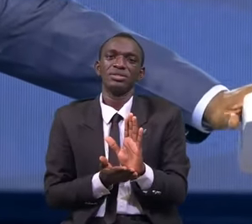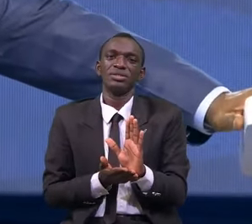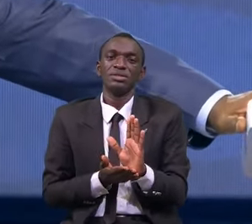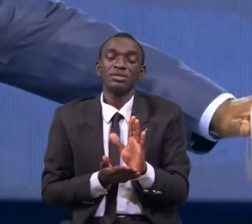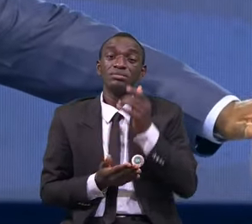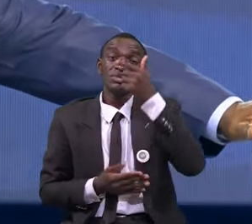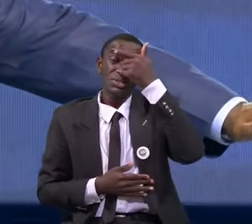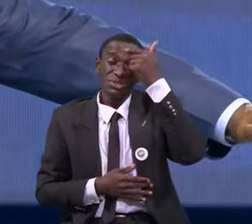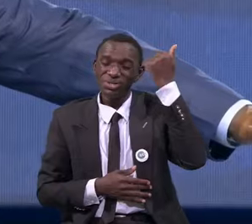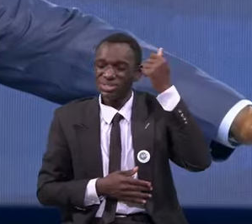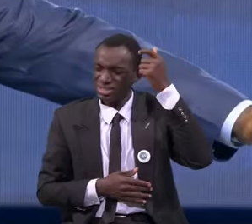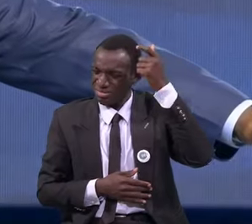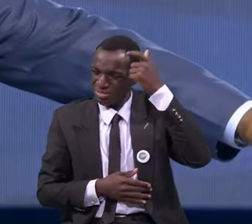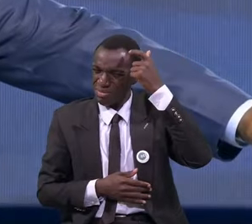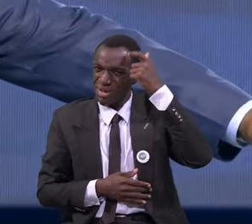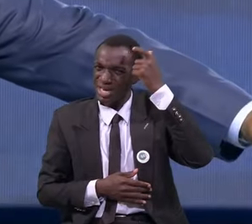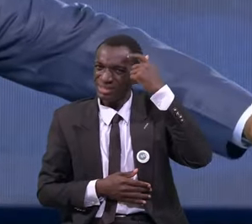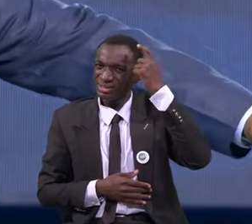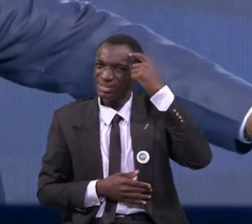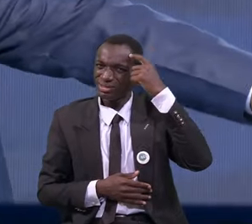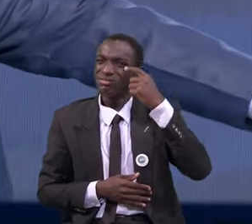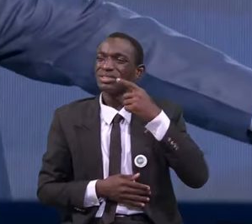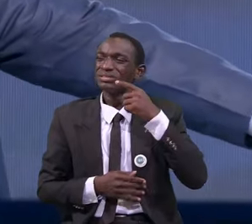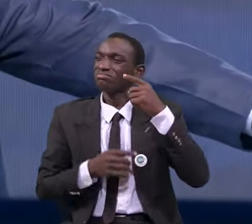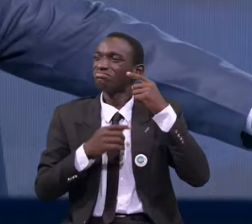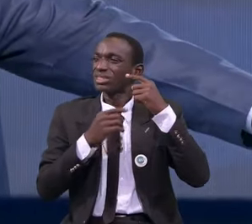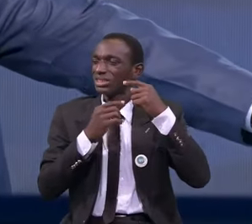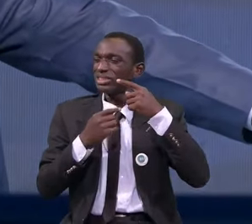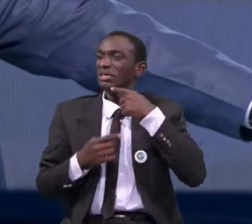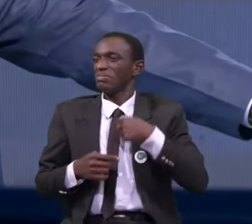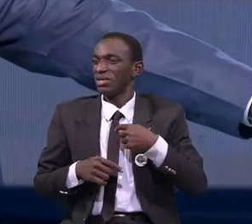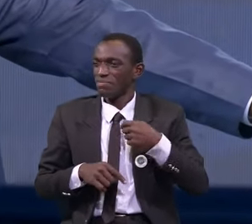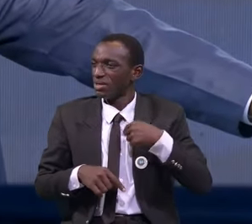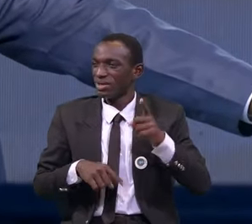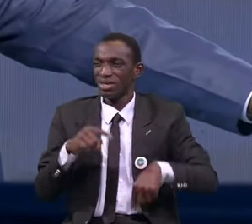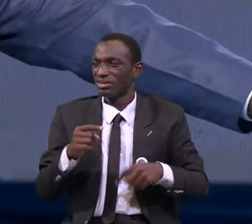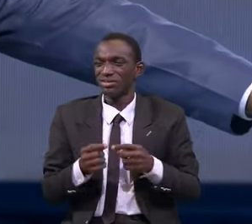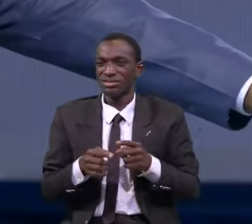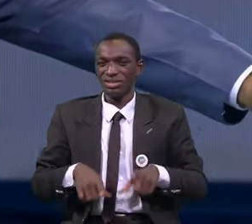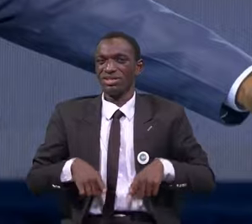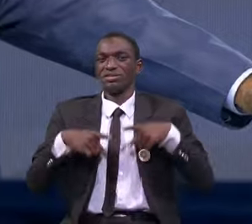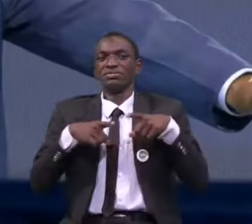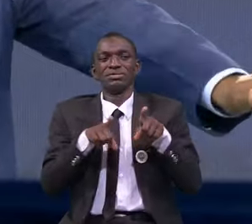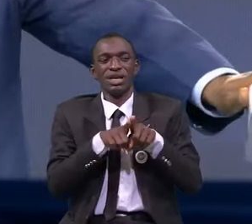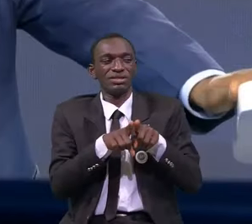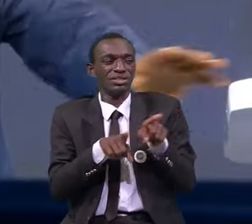because there is something in my brain that is wired there. I cannot.